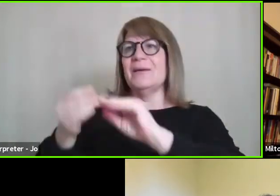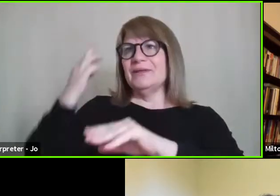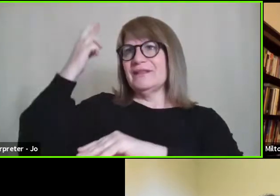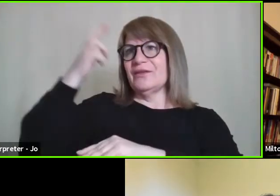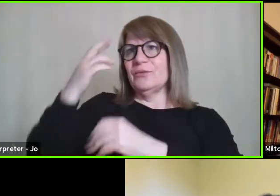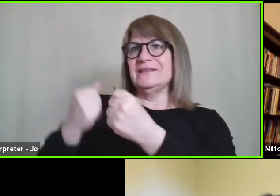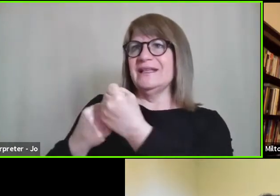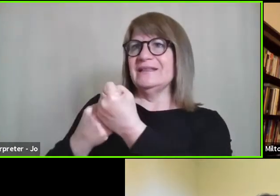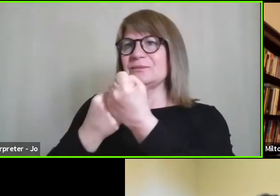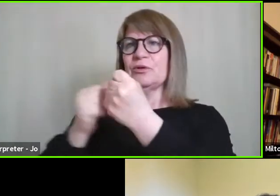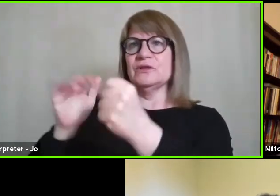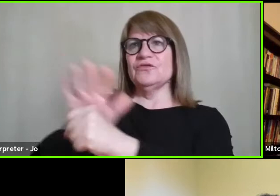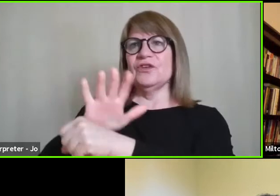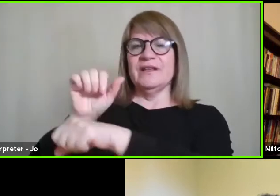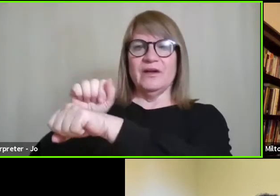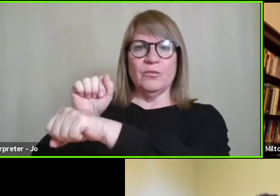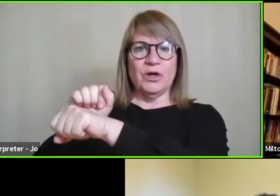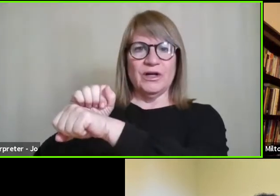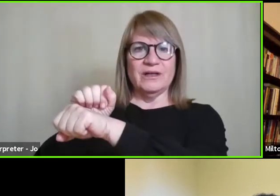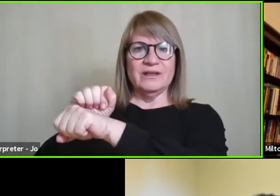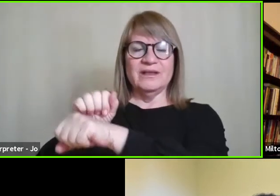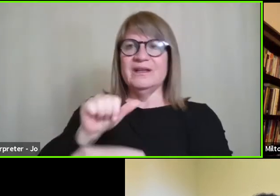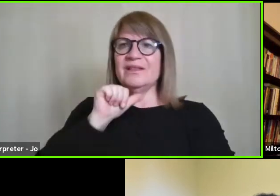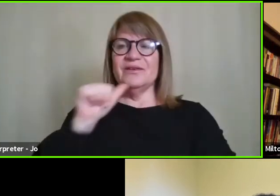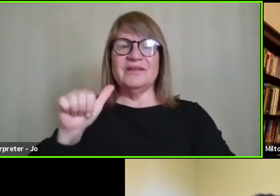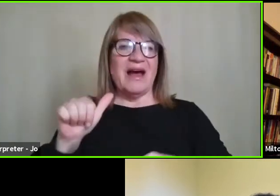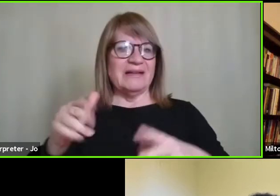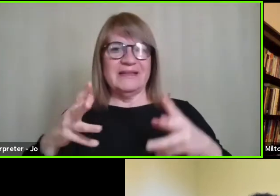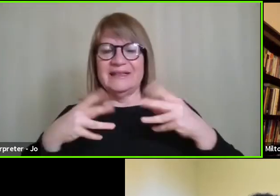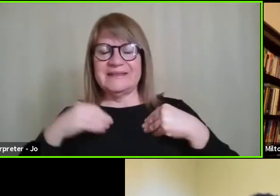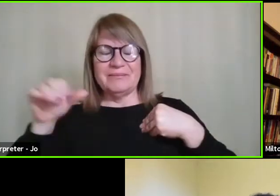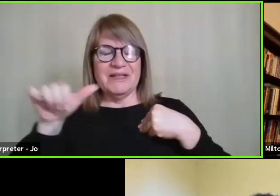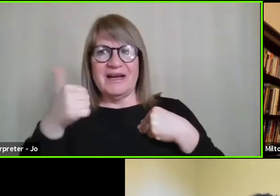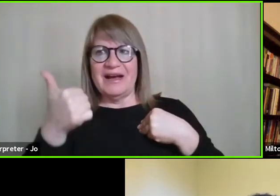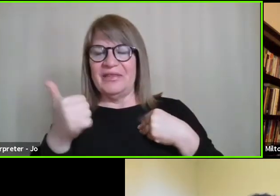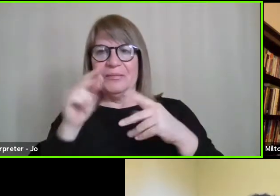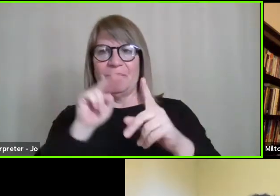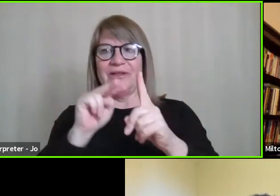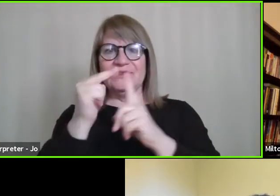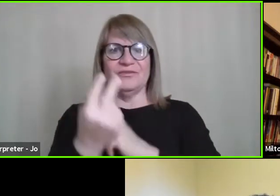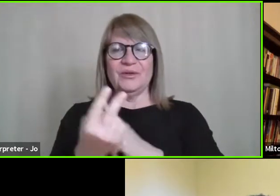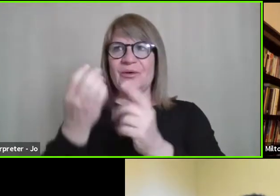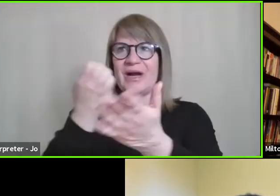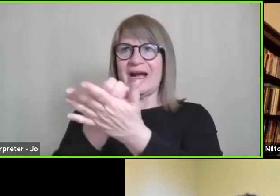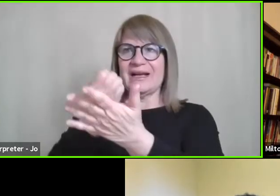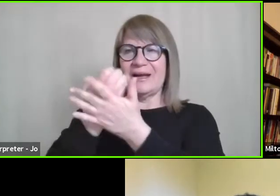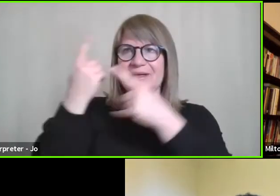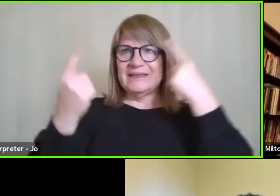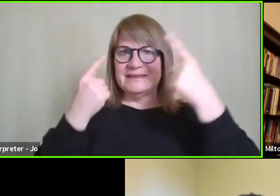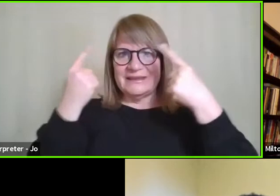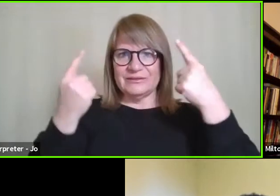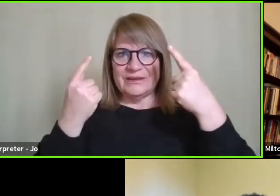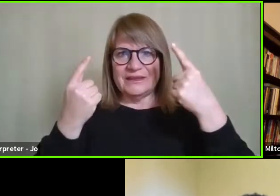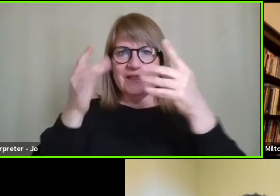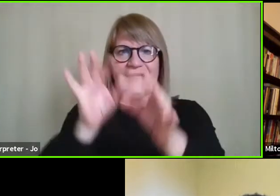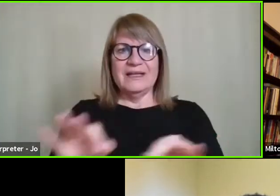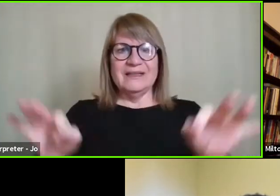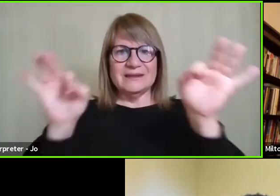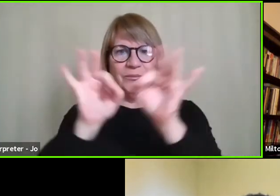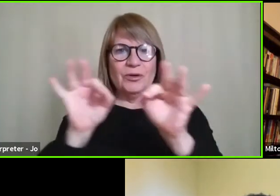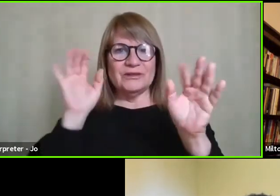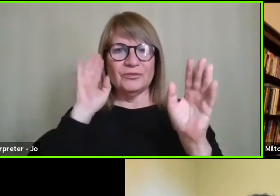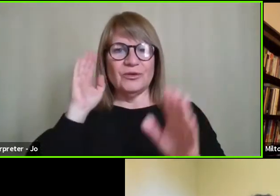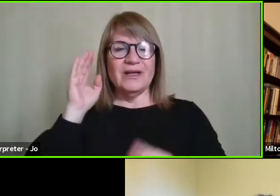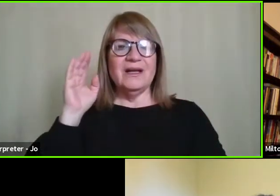that any type of social political or economic consideration it's just not a part of the world view i think it's important to acknowledge that there are many